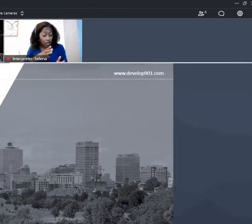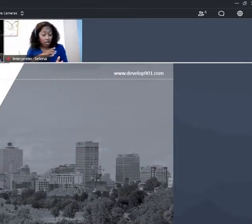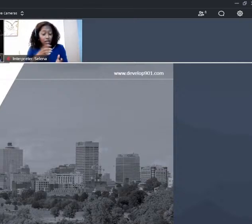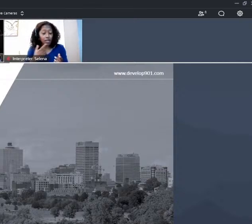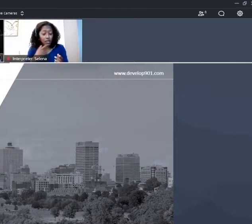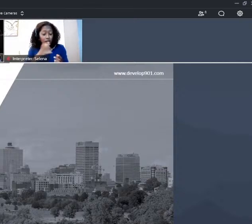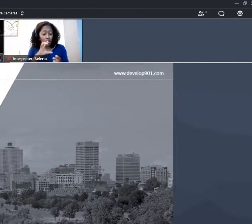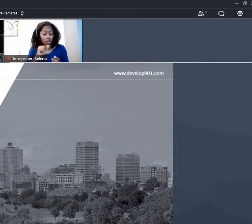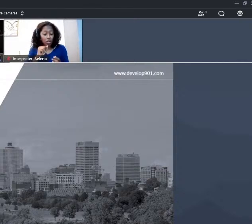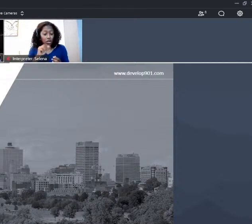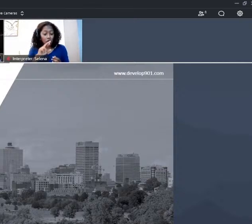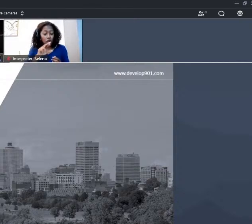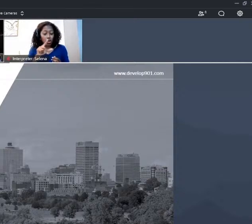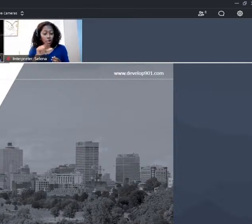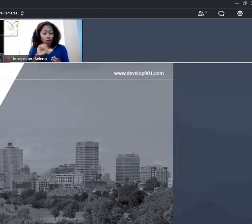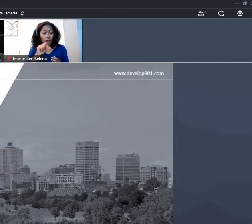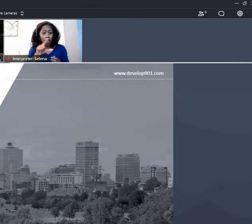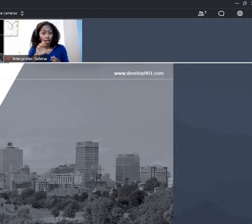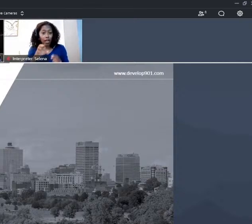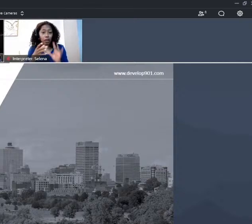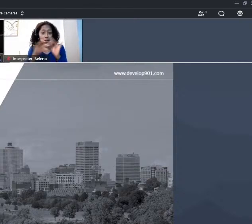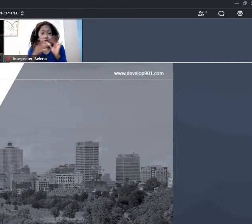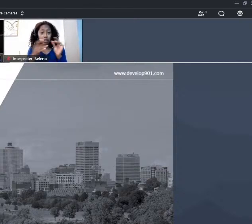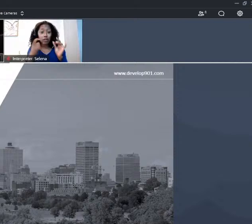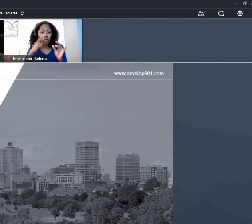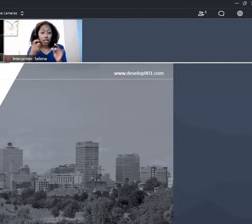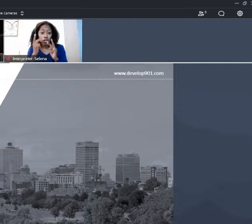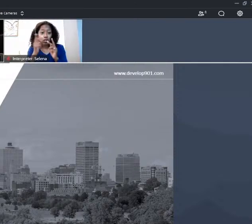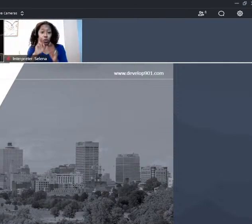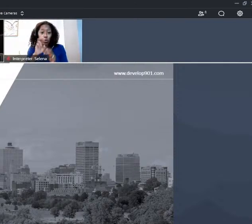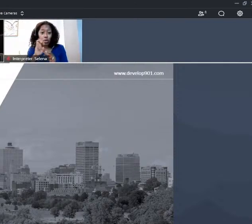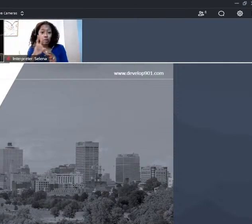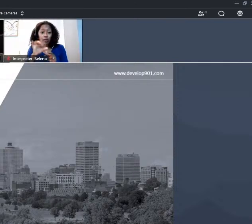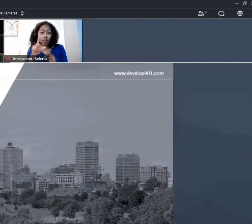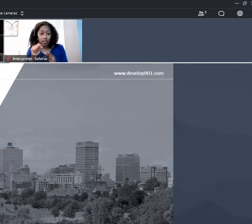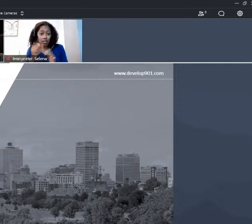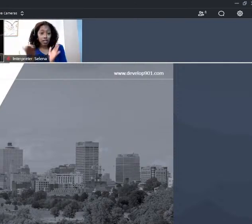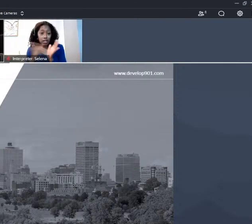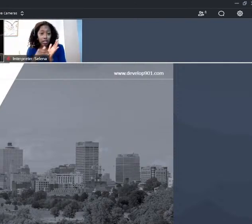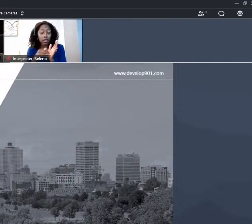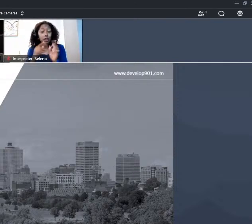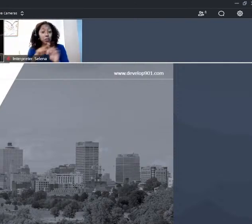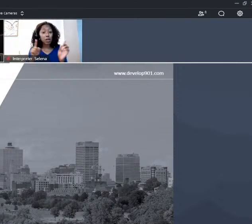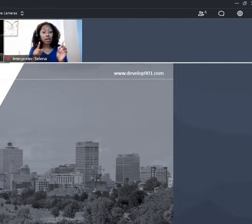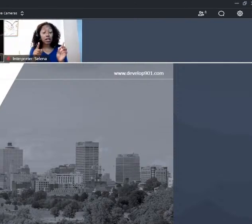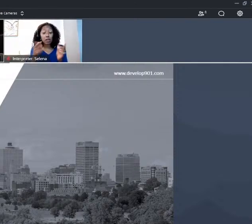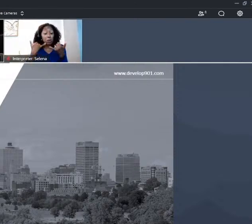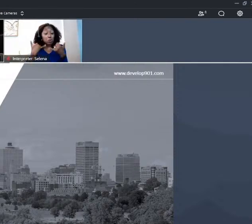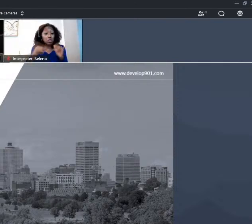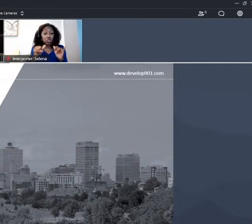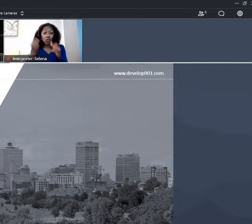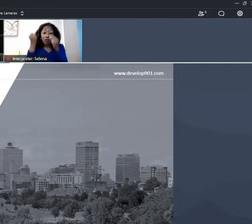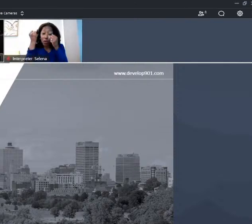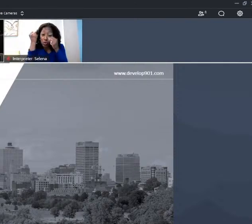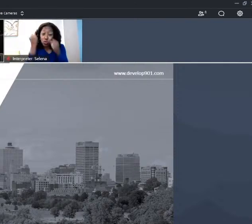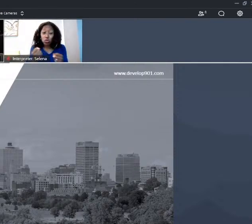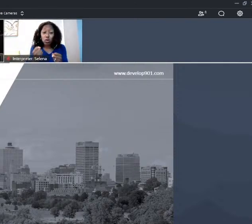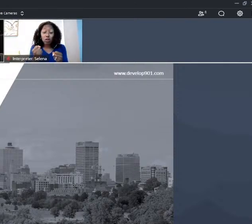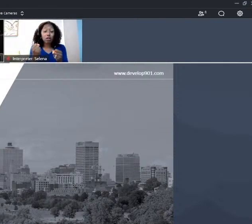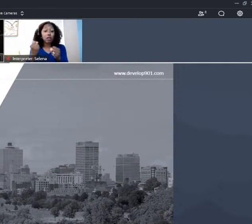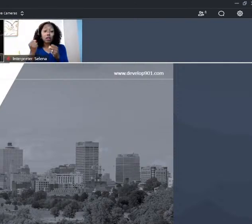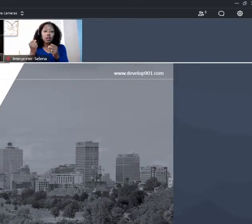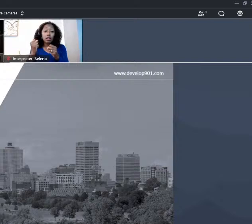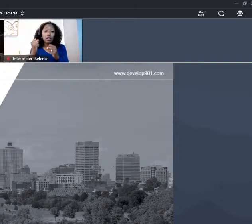that would benefit the community as well at this point. But we are still emphatically against auto sales